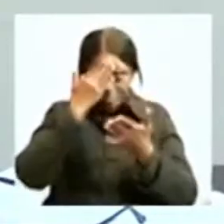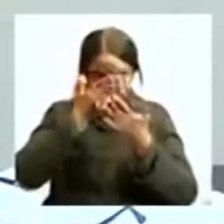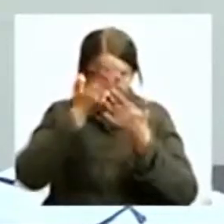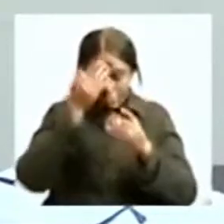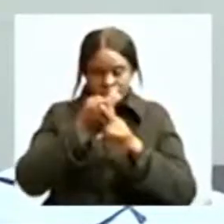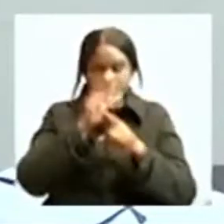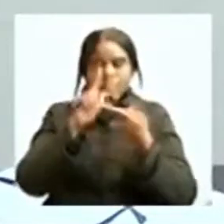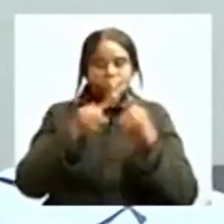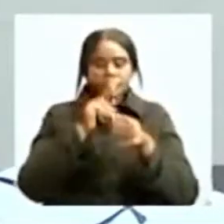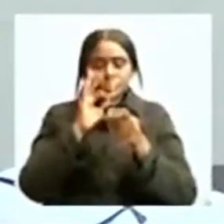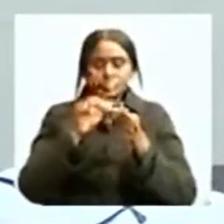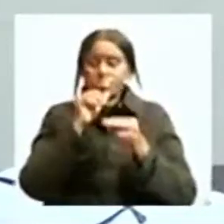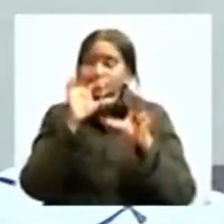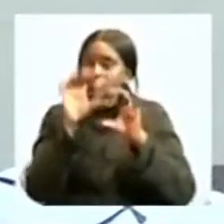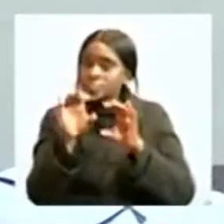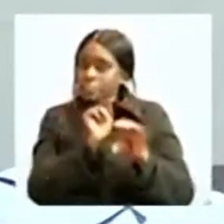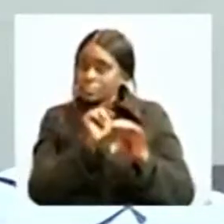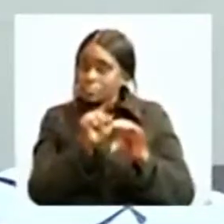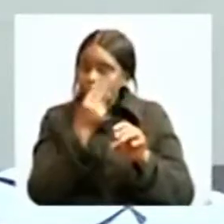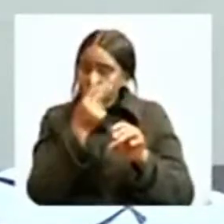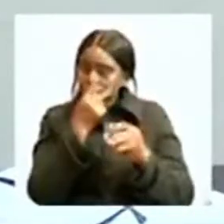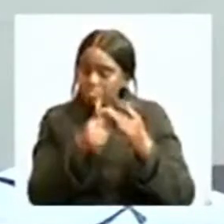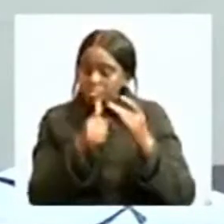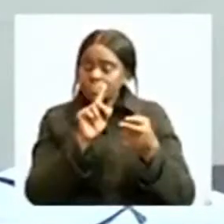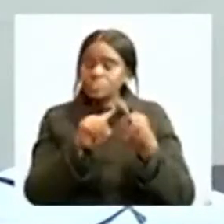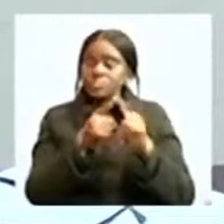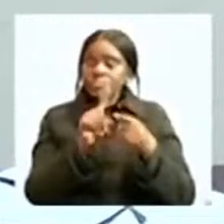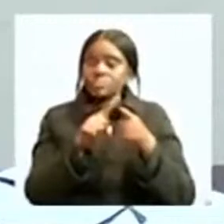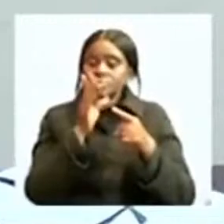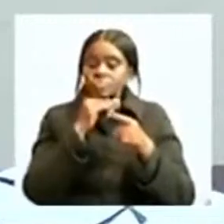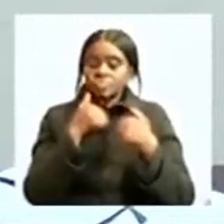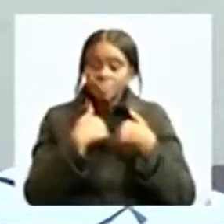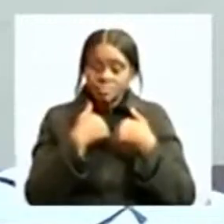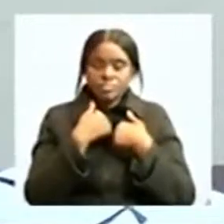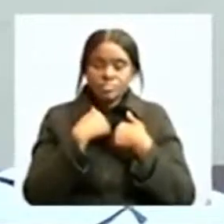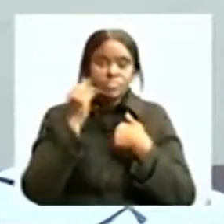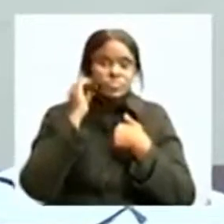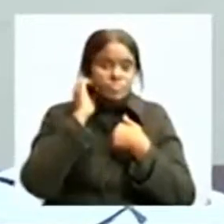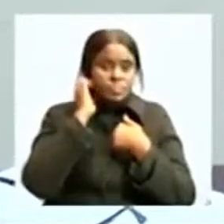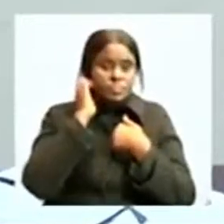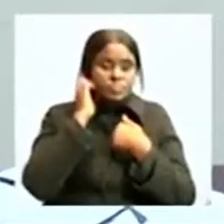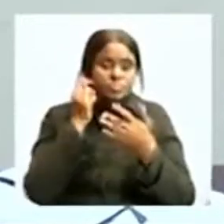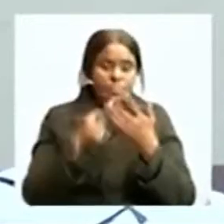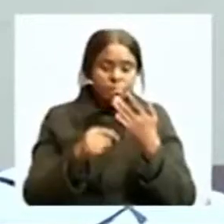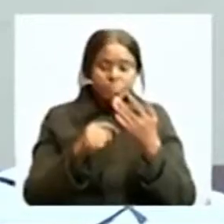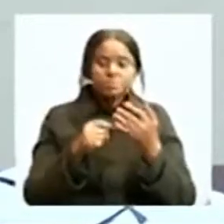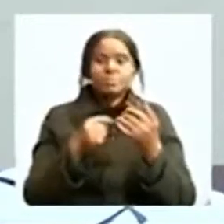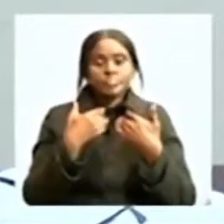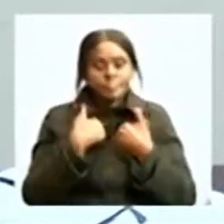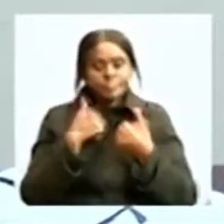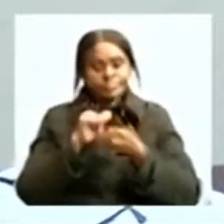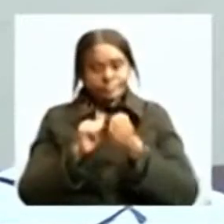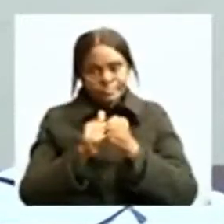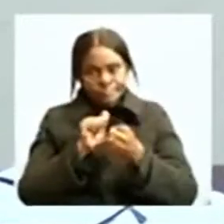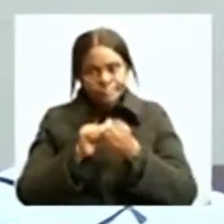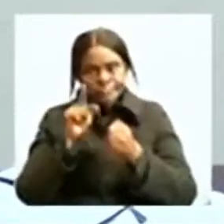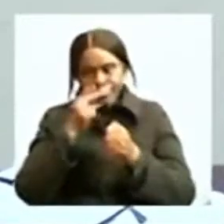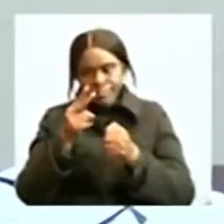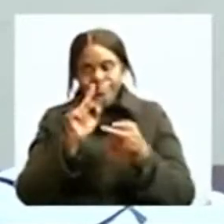friend. If you don't do this, look at what our friend has, what has gone through, what has happened to our